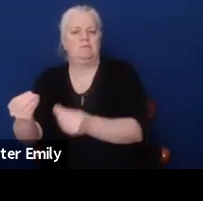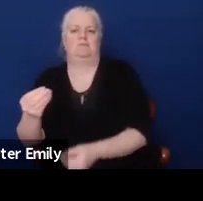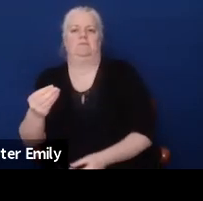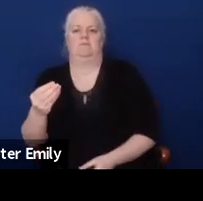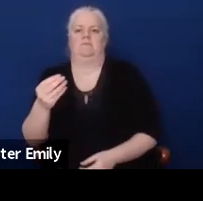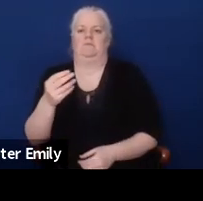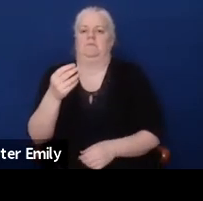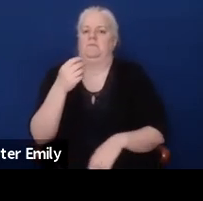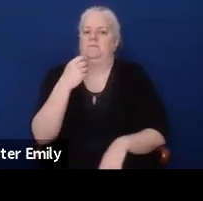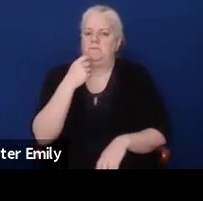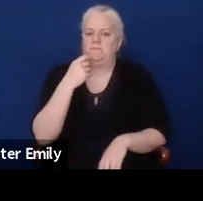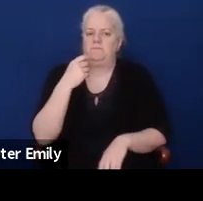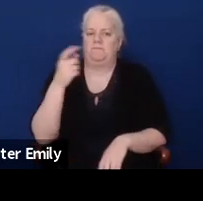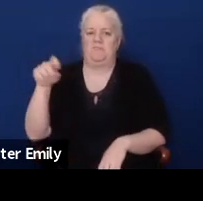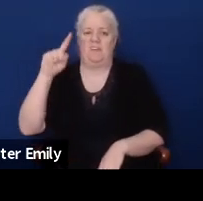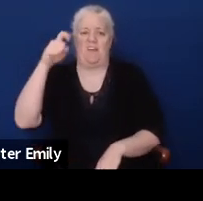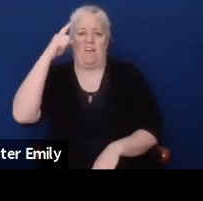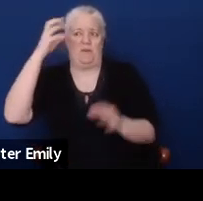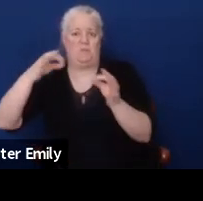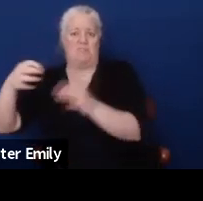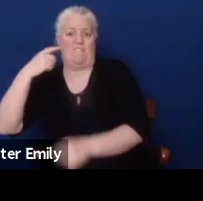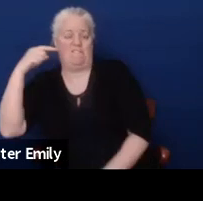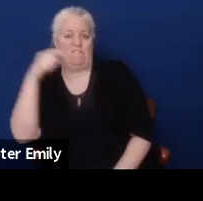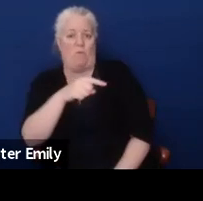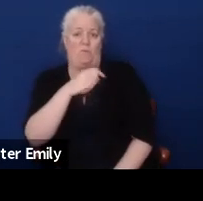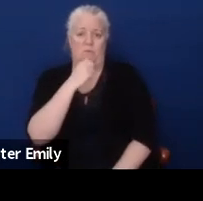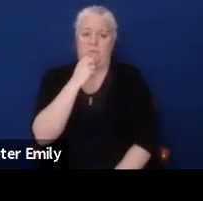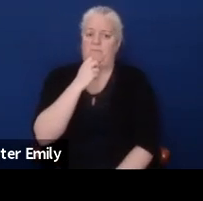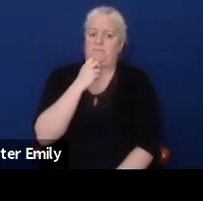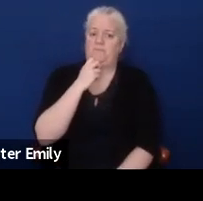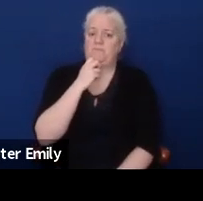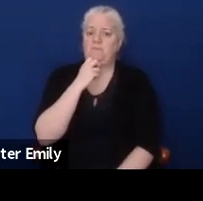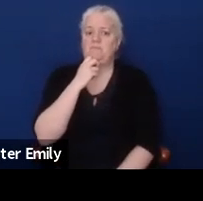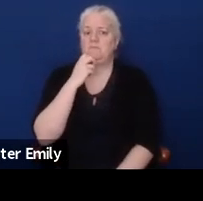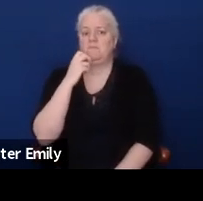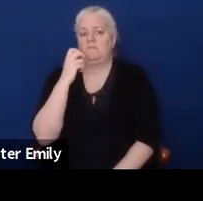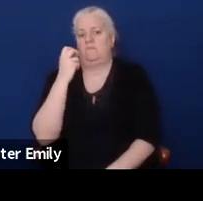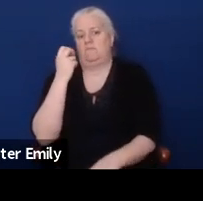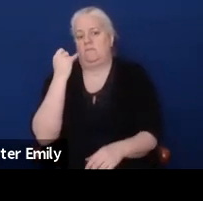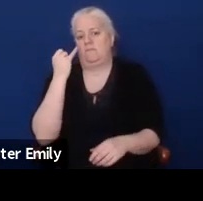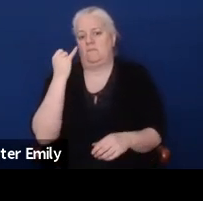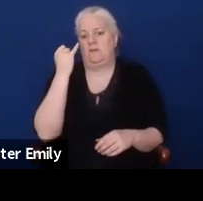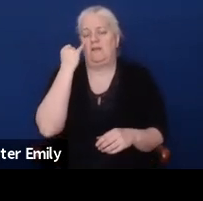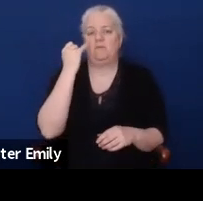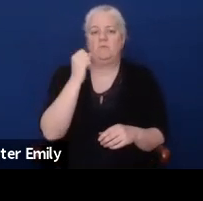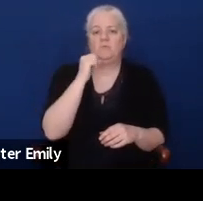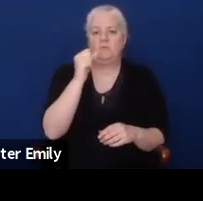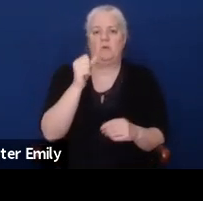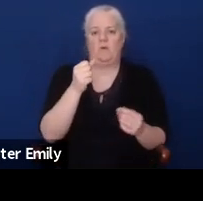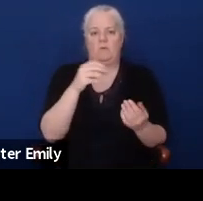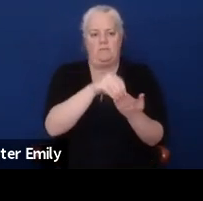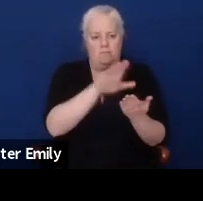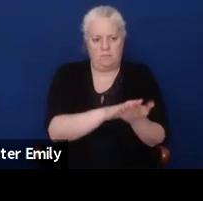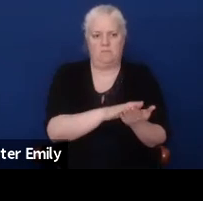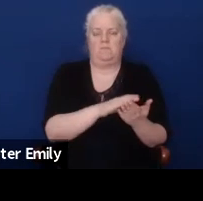legal guardian for any dependents, a court will decide who will receive them. So you want to